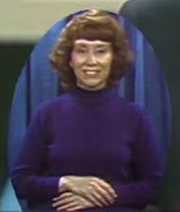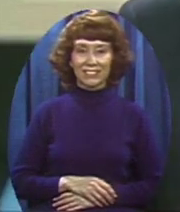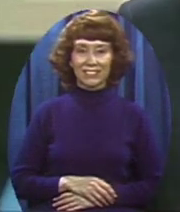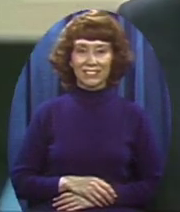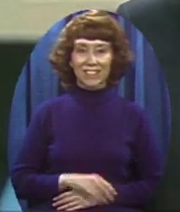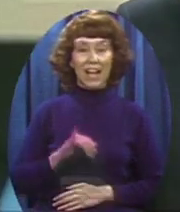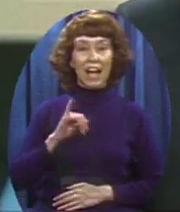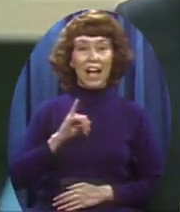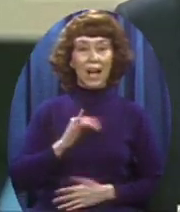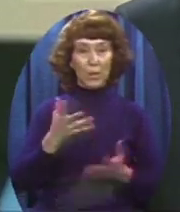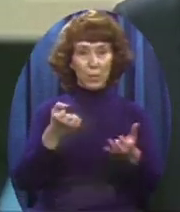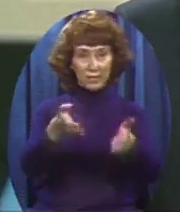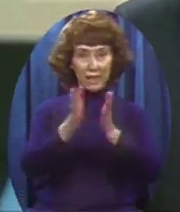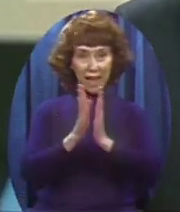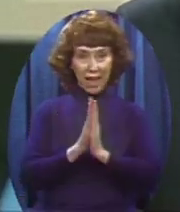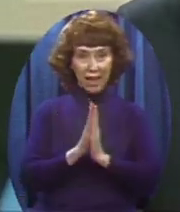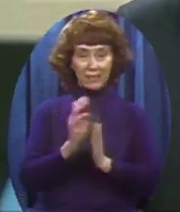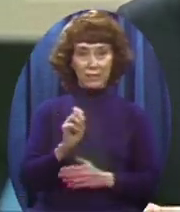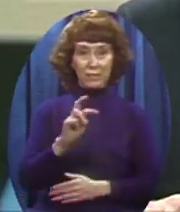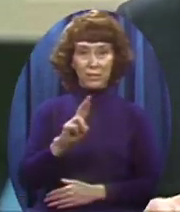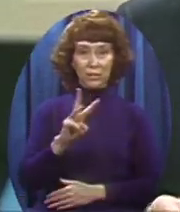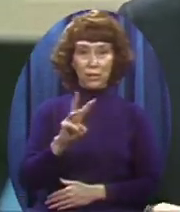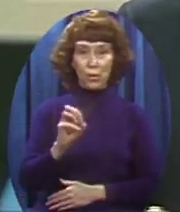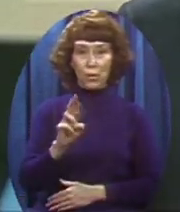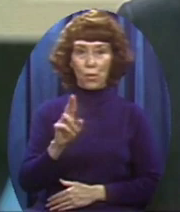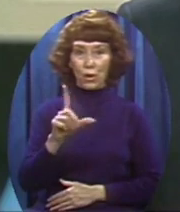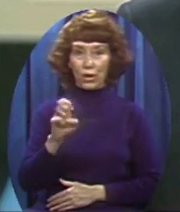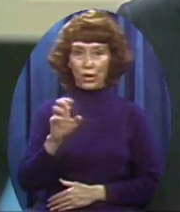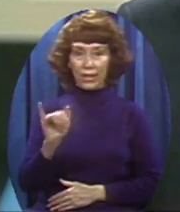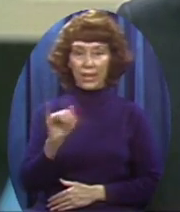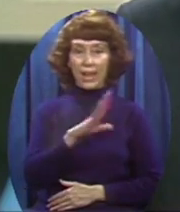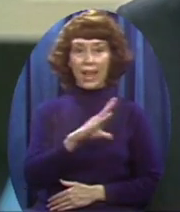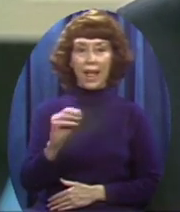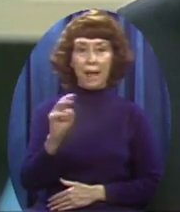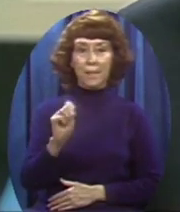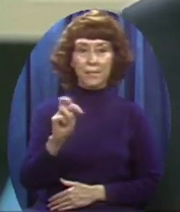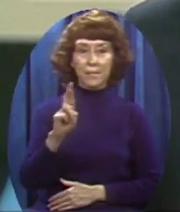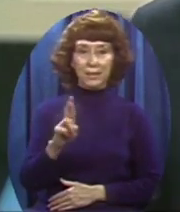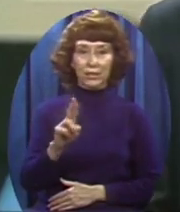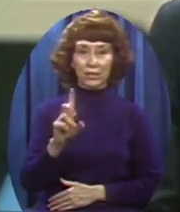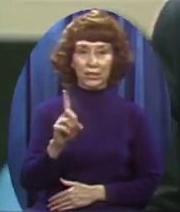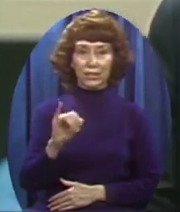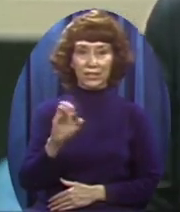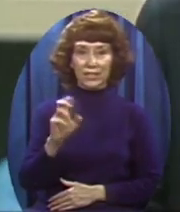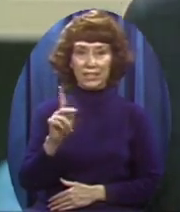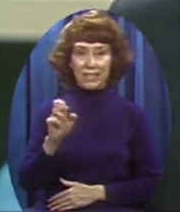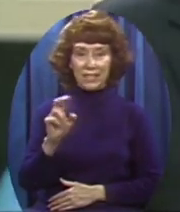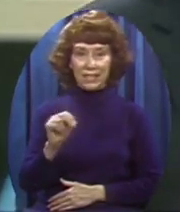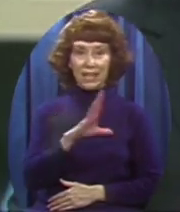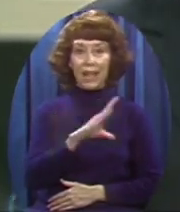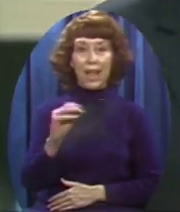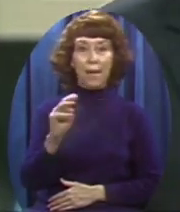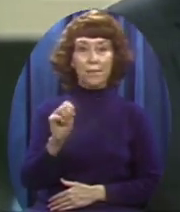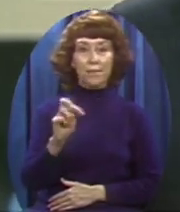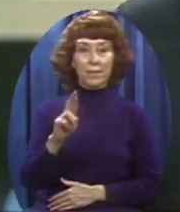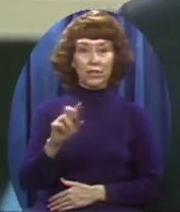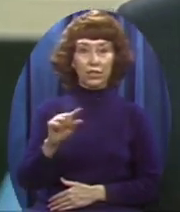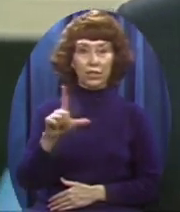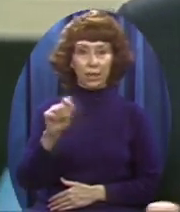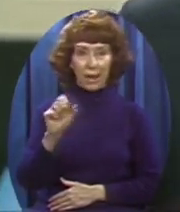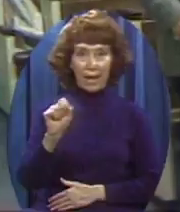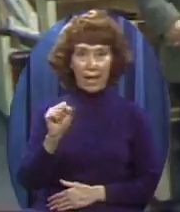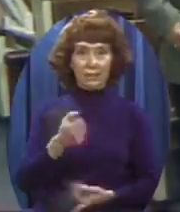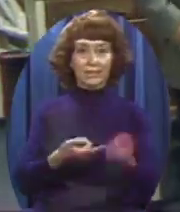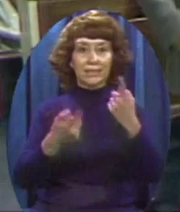I'm going to ask Mr. Herman Worley and Mr. Mike Dickin, Mr. Kimball Glass to come to the platform,